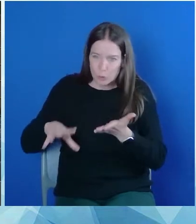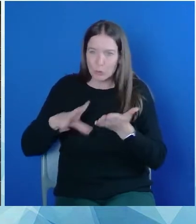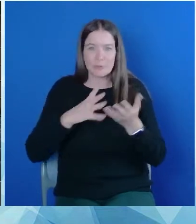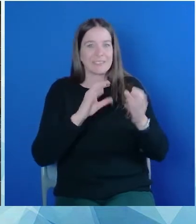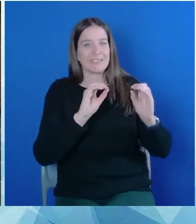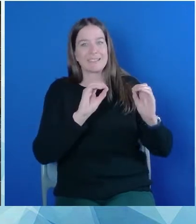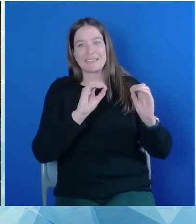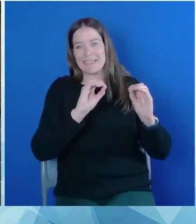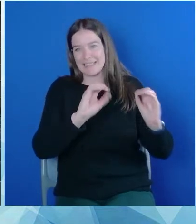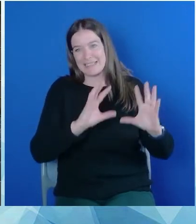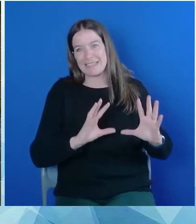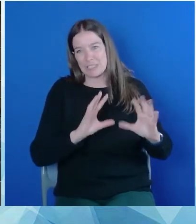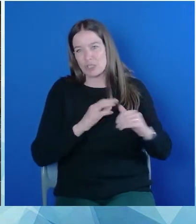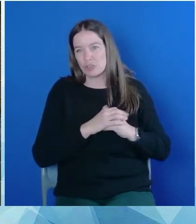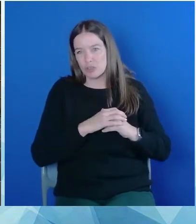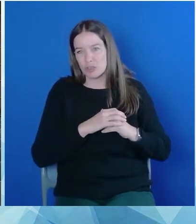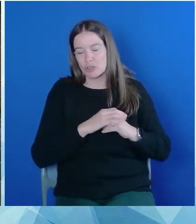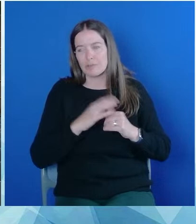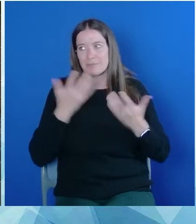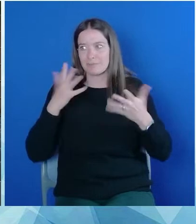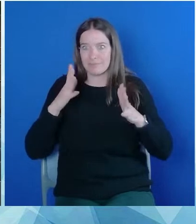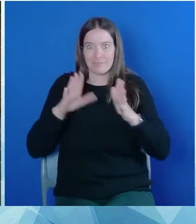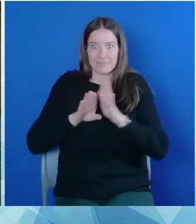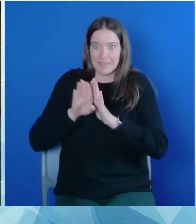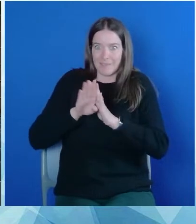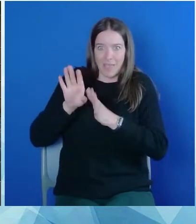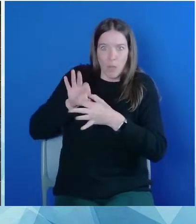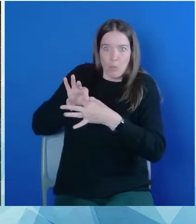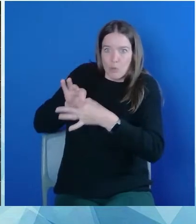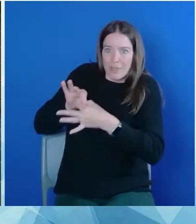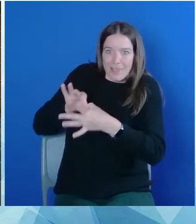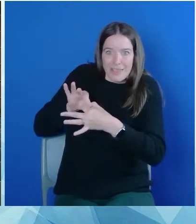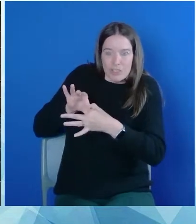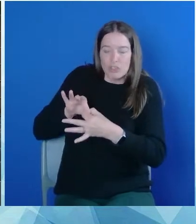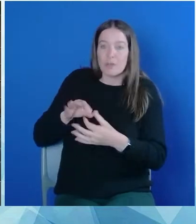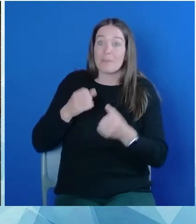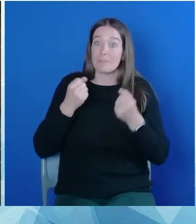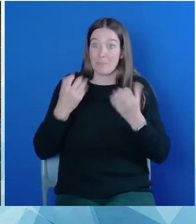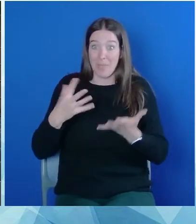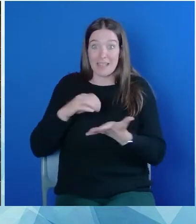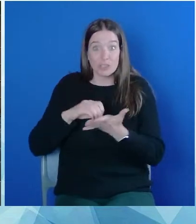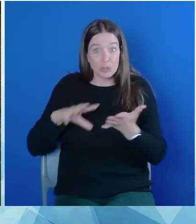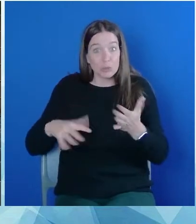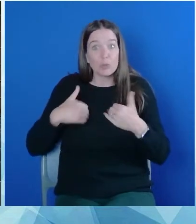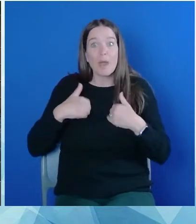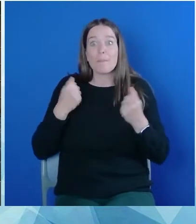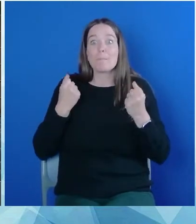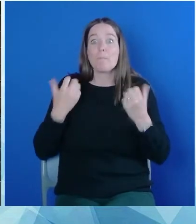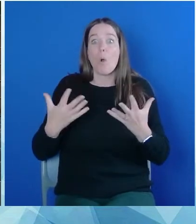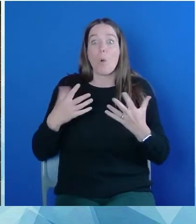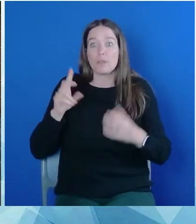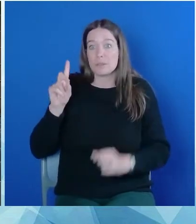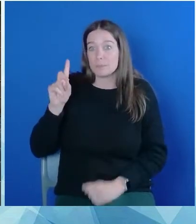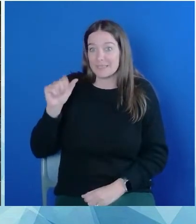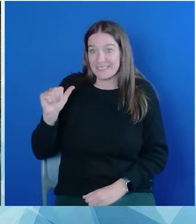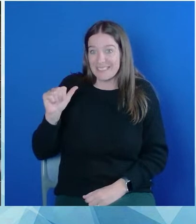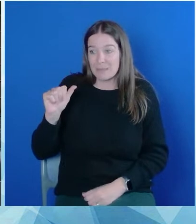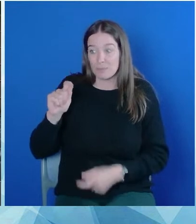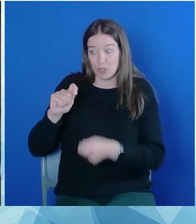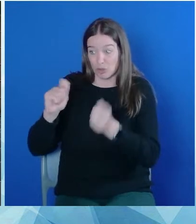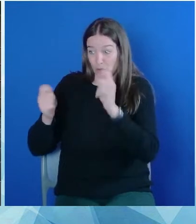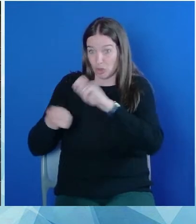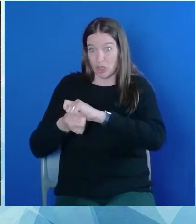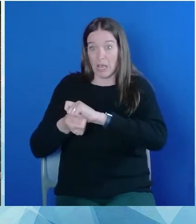built with our students as well as staff. Many of our students have multiple disabilities, so change is not good, but rather